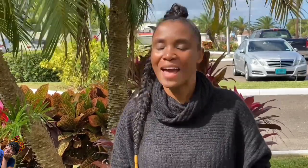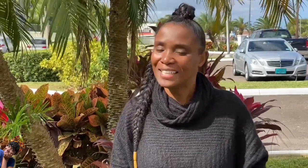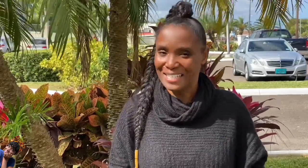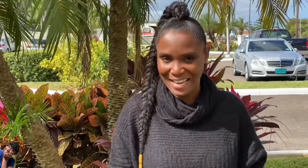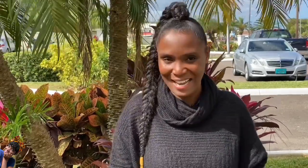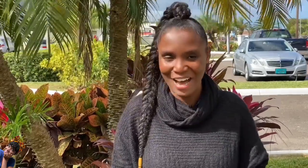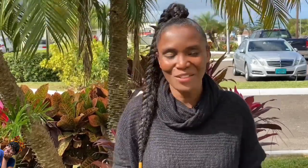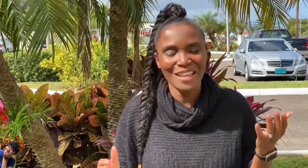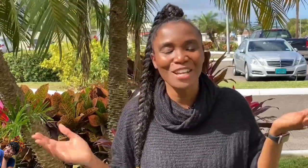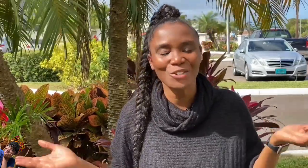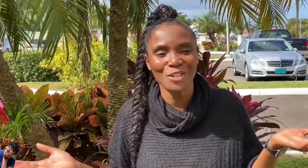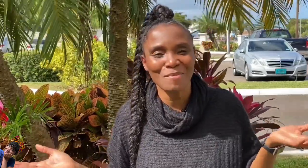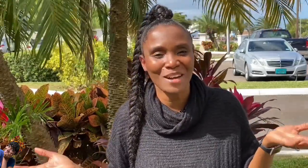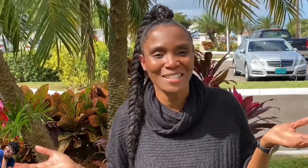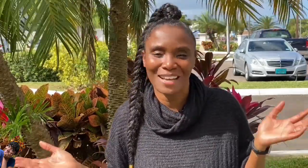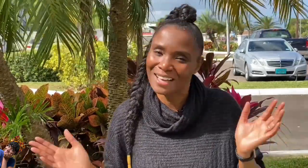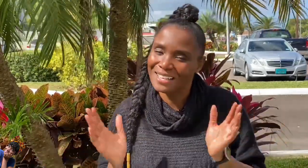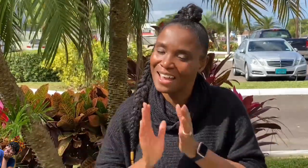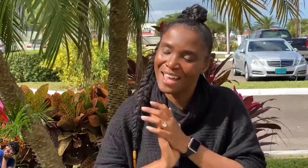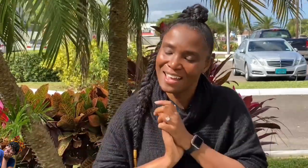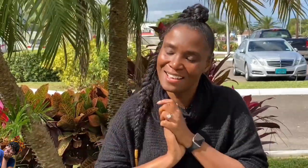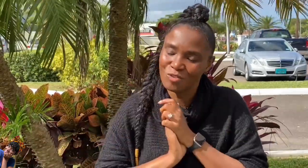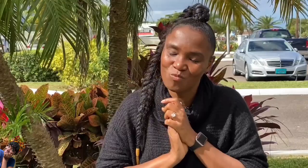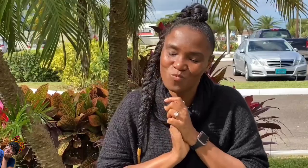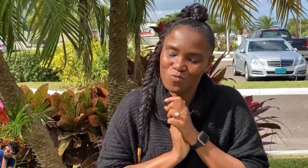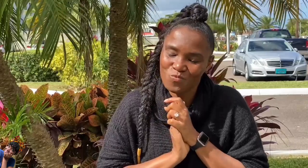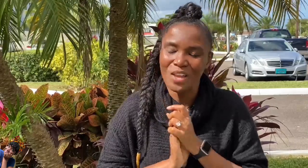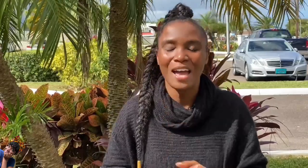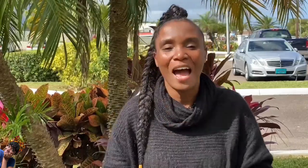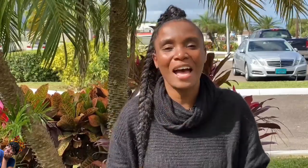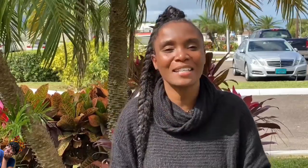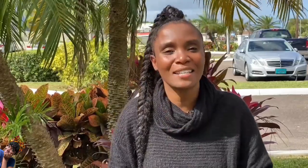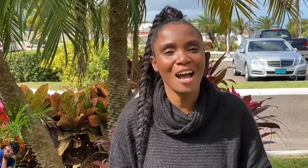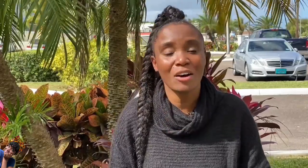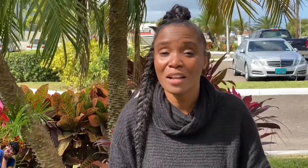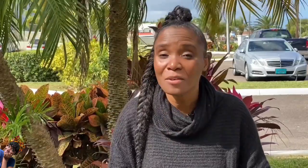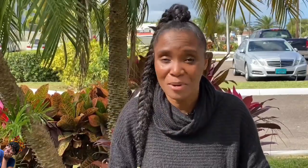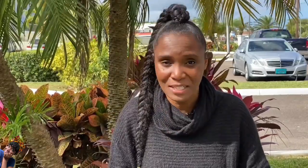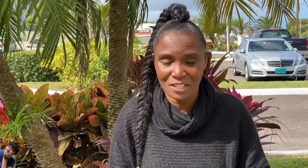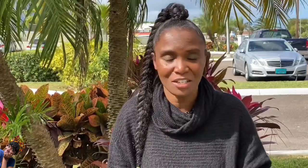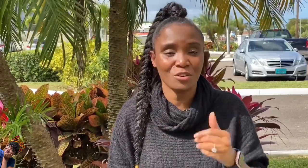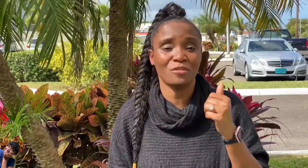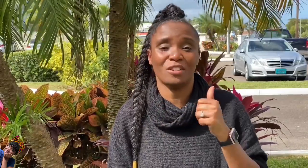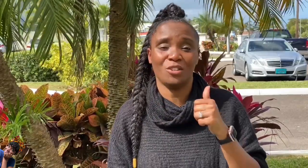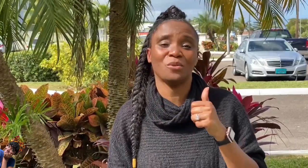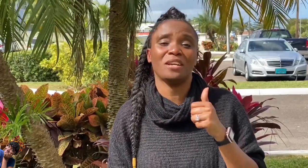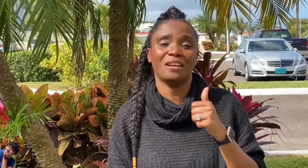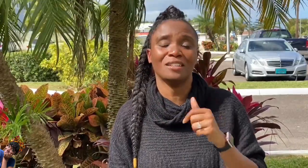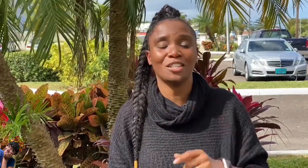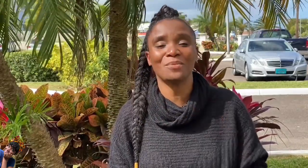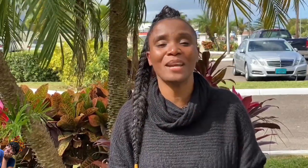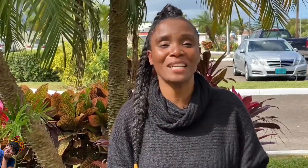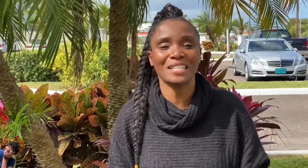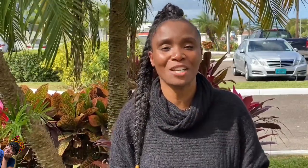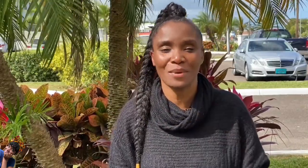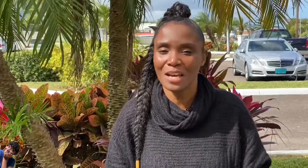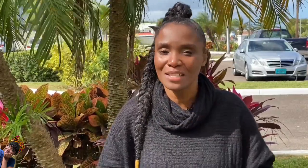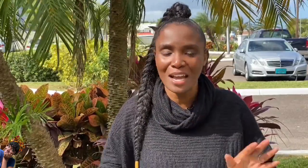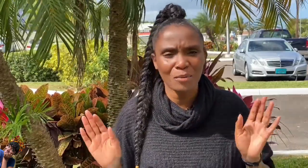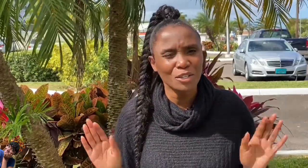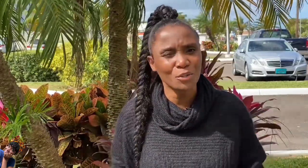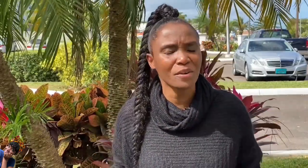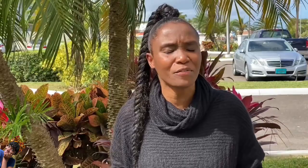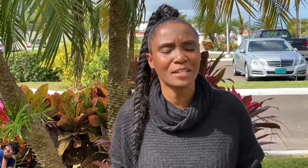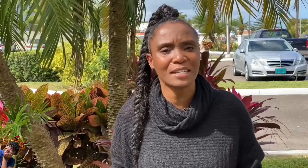help Auntie K out. Thank you so much, honey. And now another princess, she's over at Story Hill. She's waiting to share with